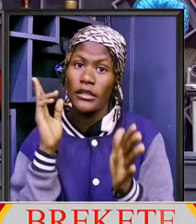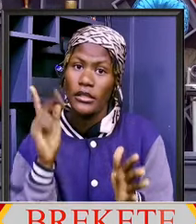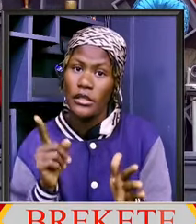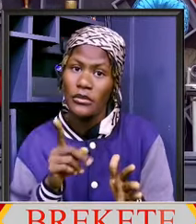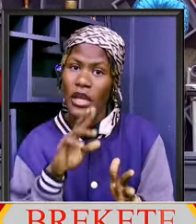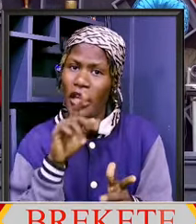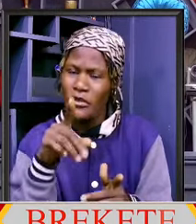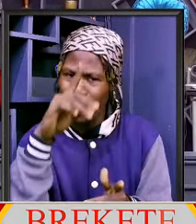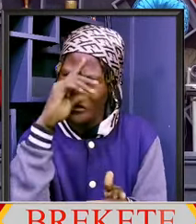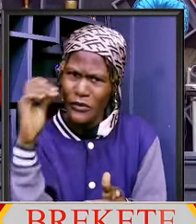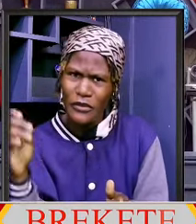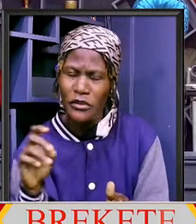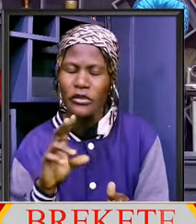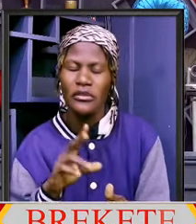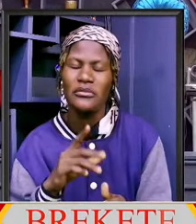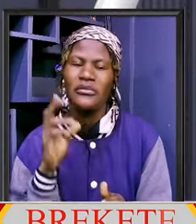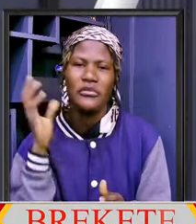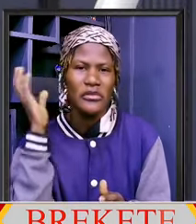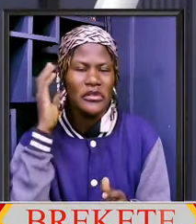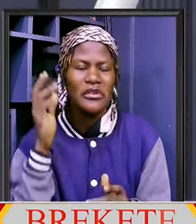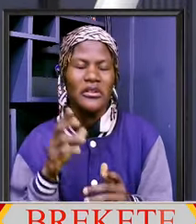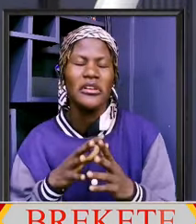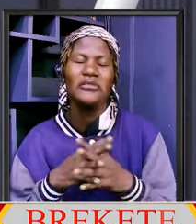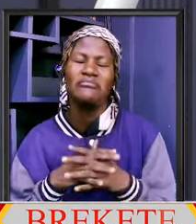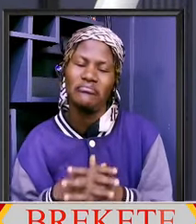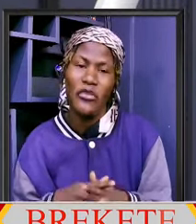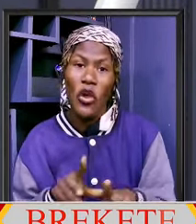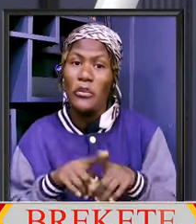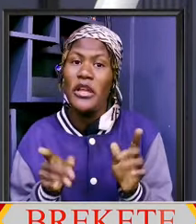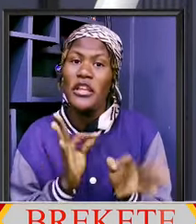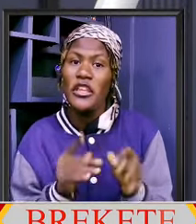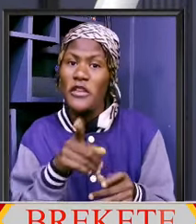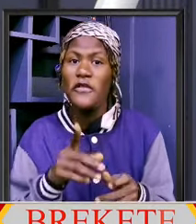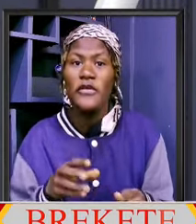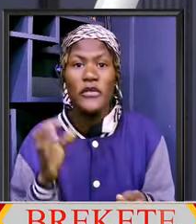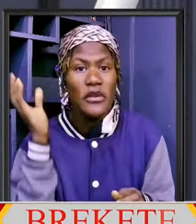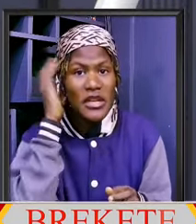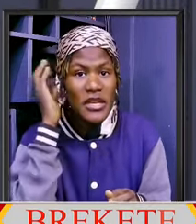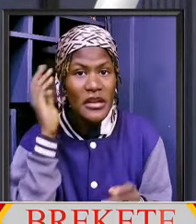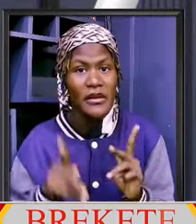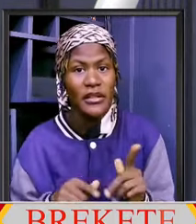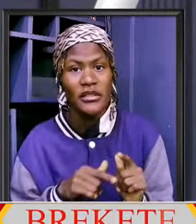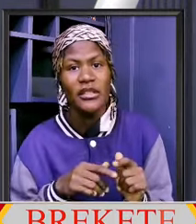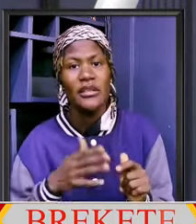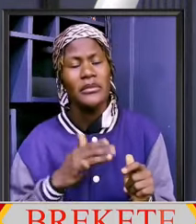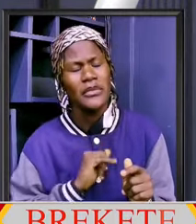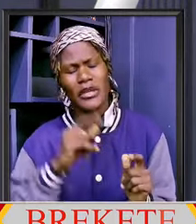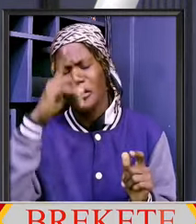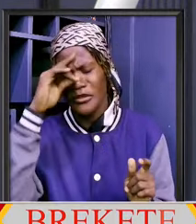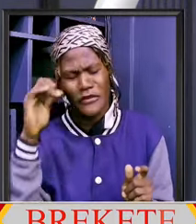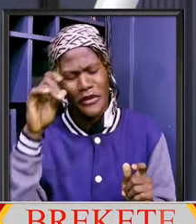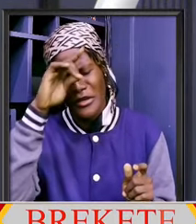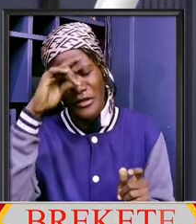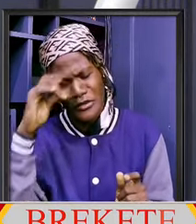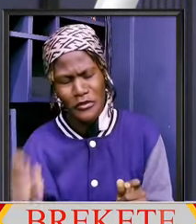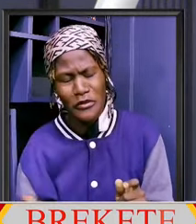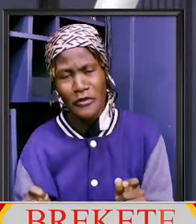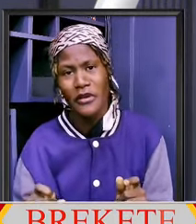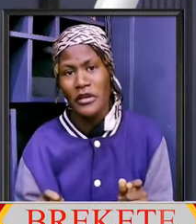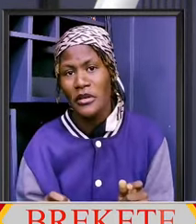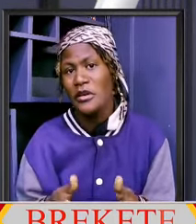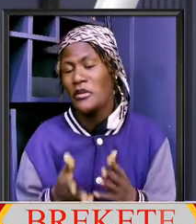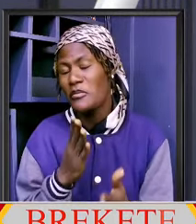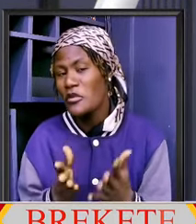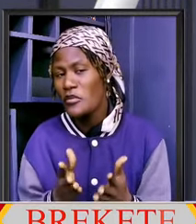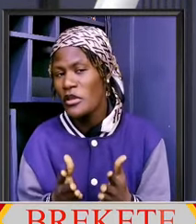Yes. But when you hear person, how they suffer? They suffer. They suffer. Now the junior brother of suffer or the